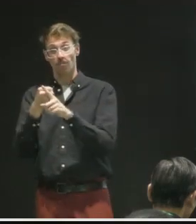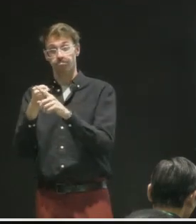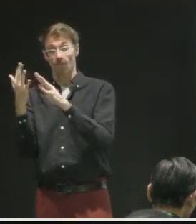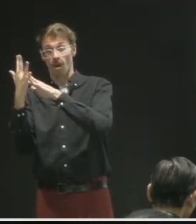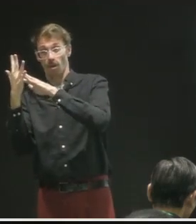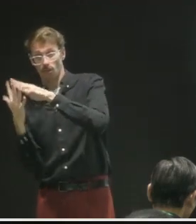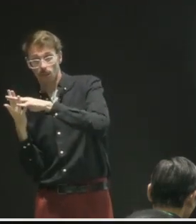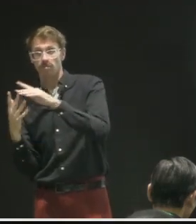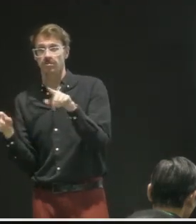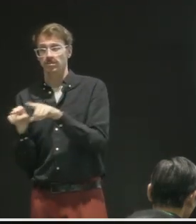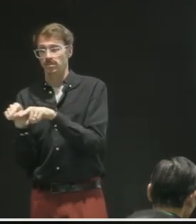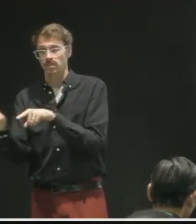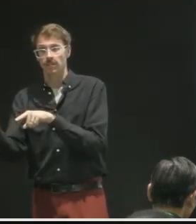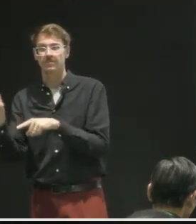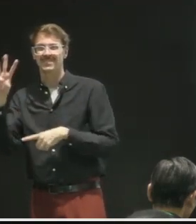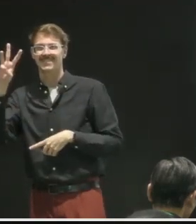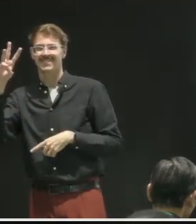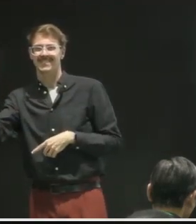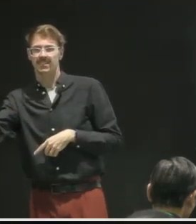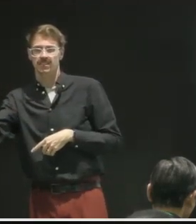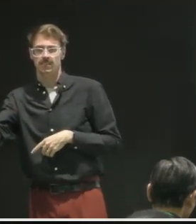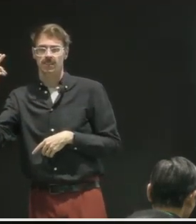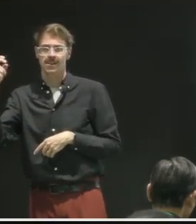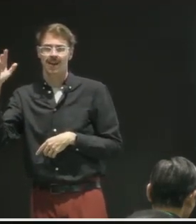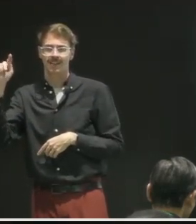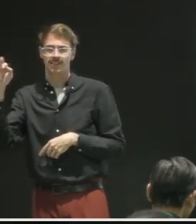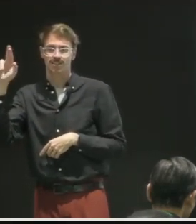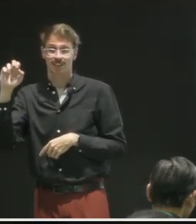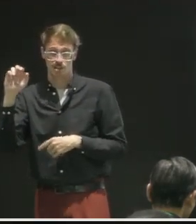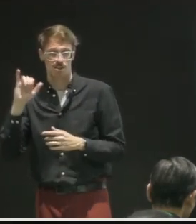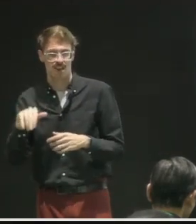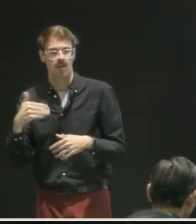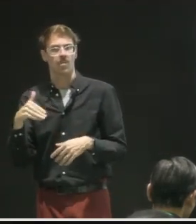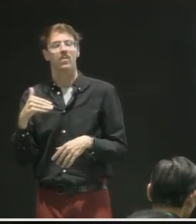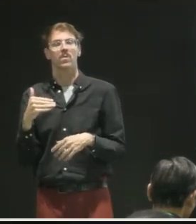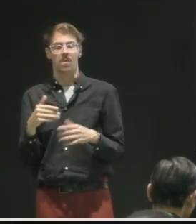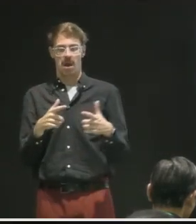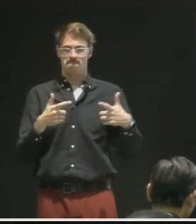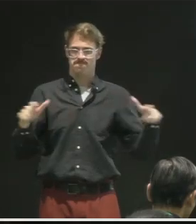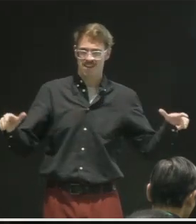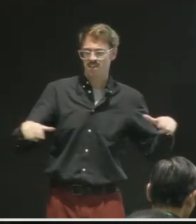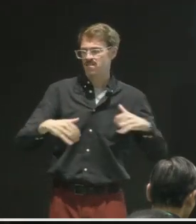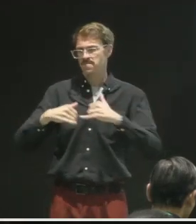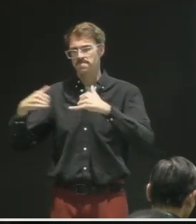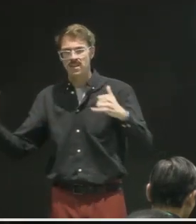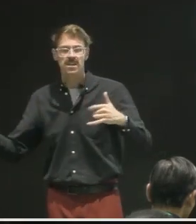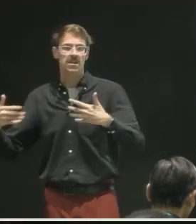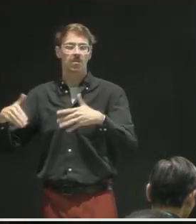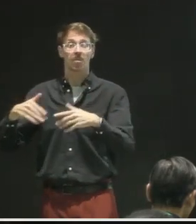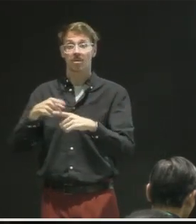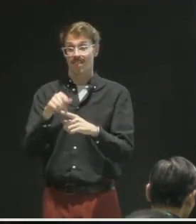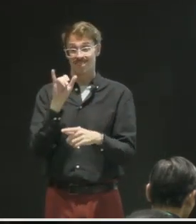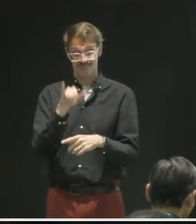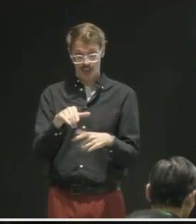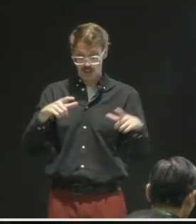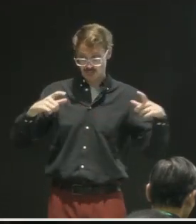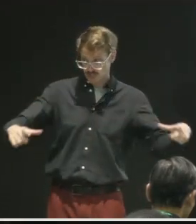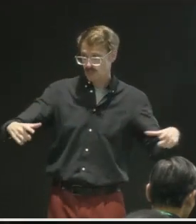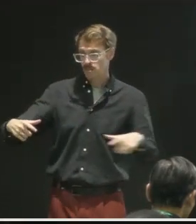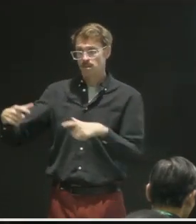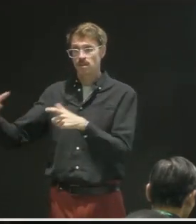by the land. And of course, because of that, so many victims,